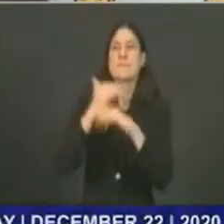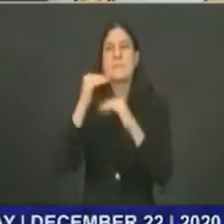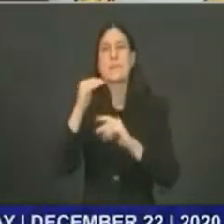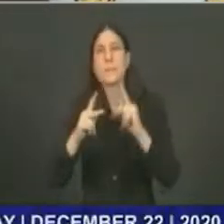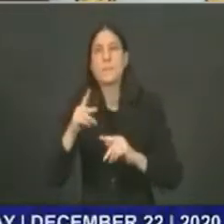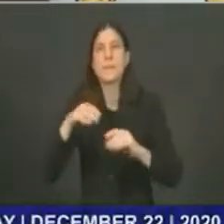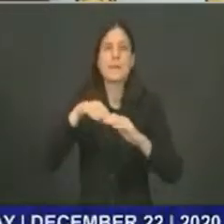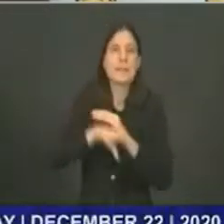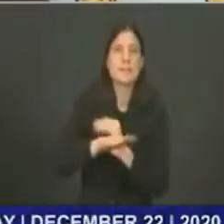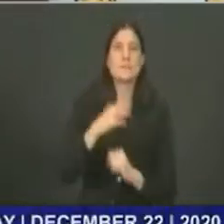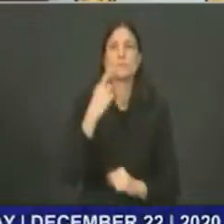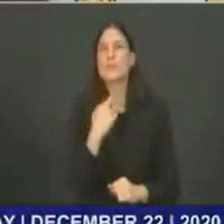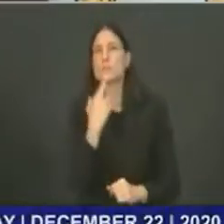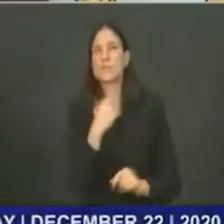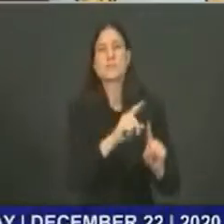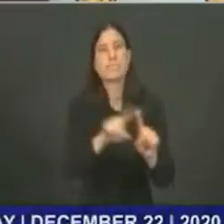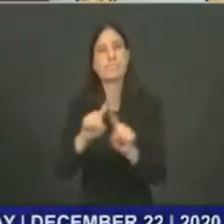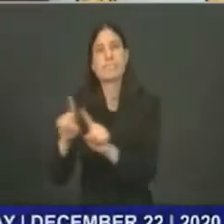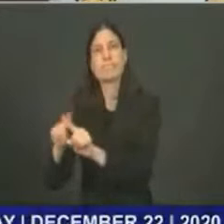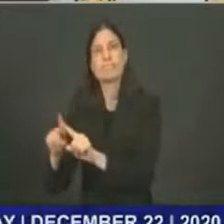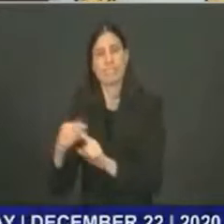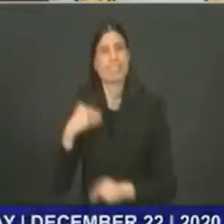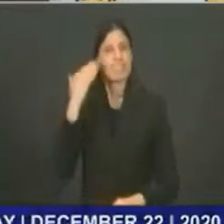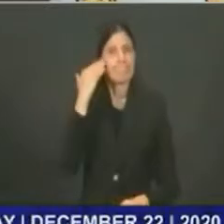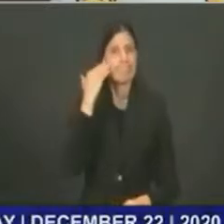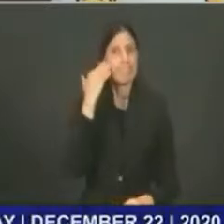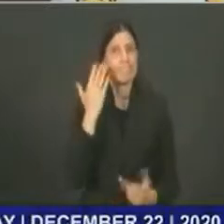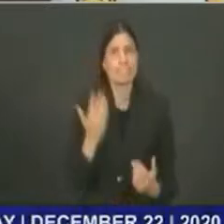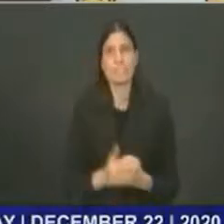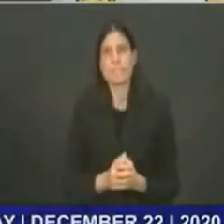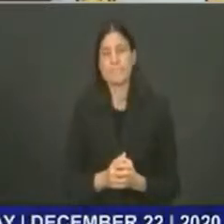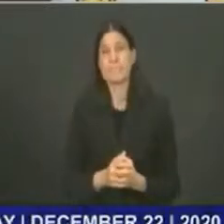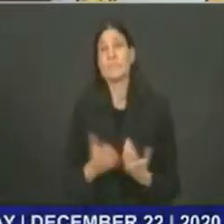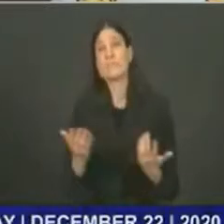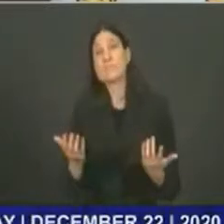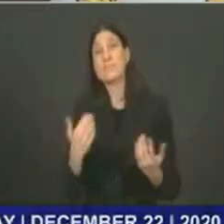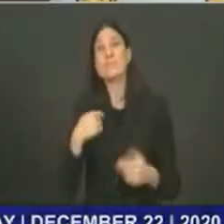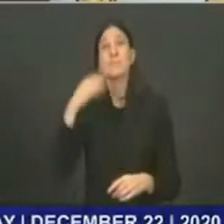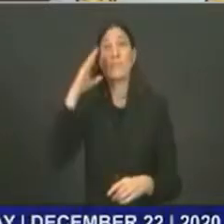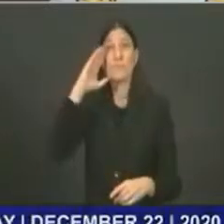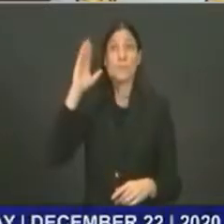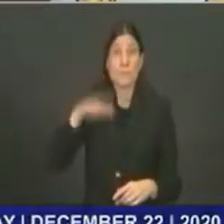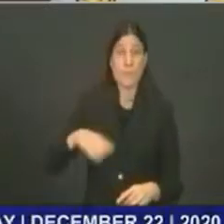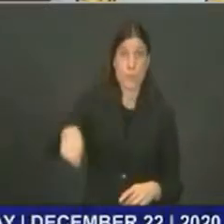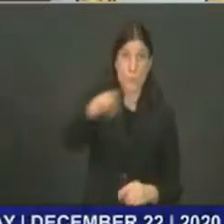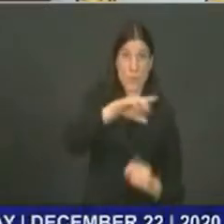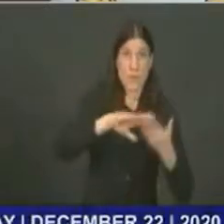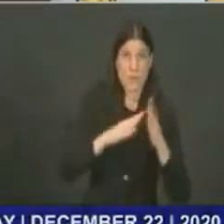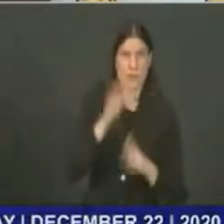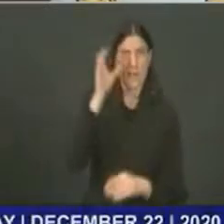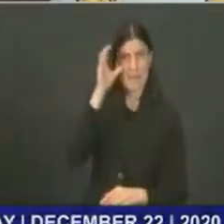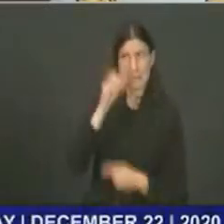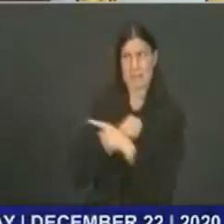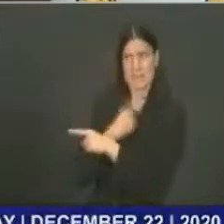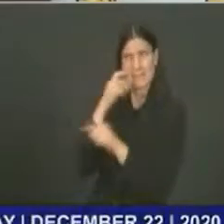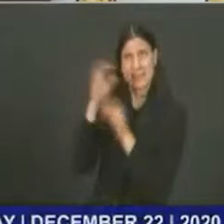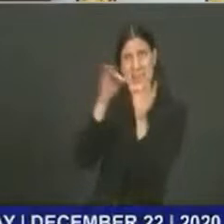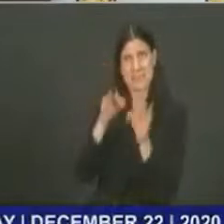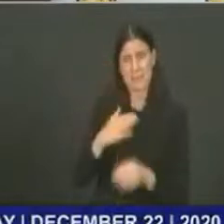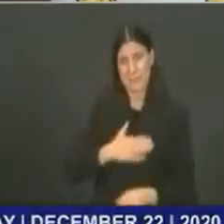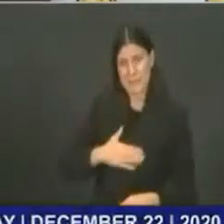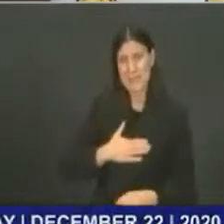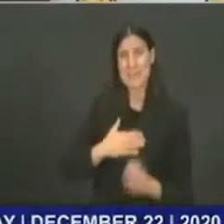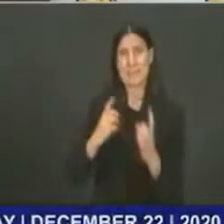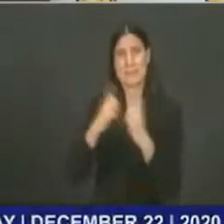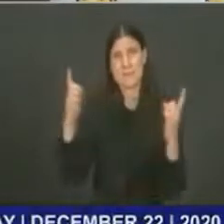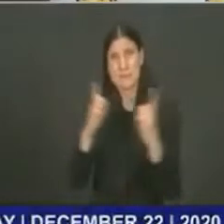So I like our chances. People listen to the pause. If they listen to the regulations, we're going to be fine. If everyone goes out